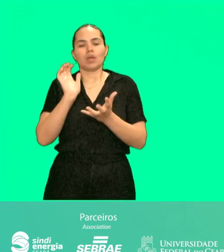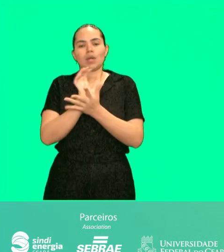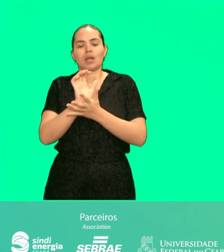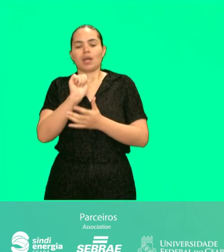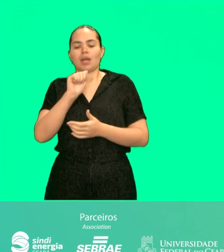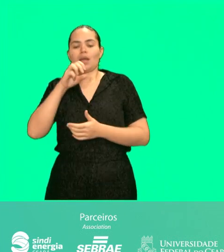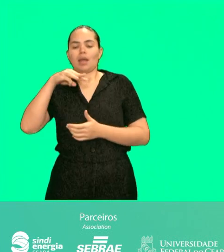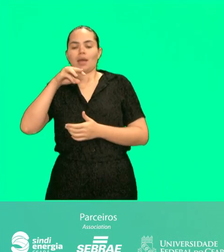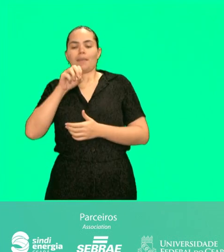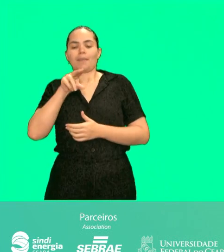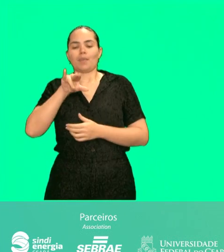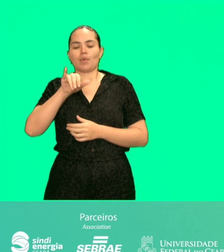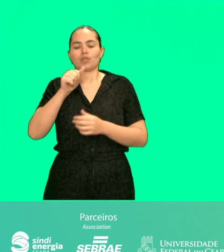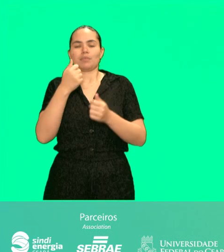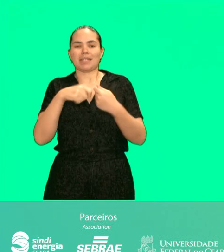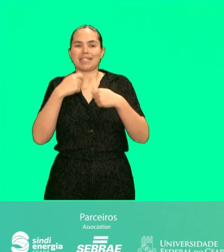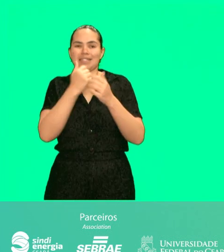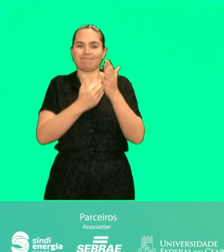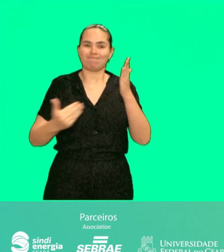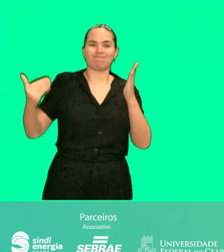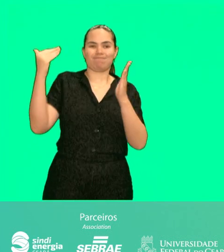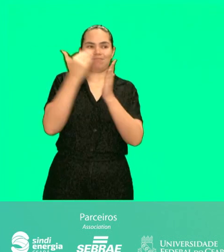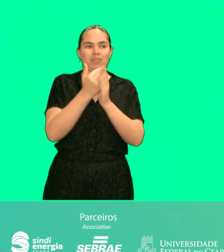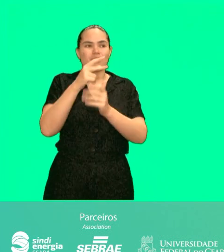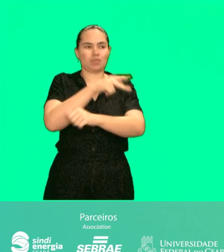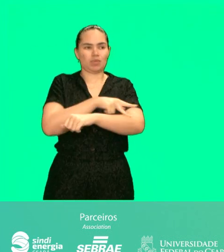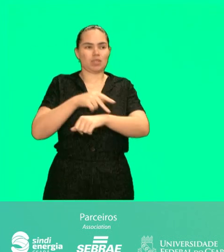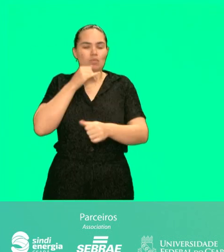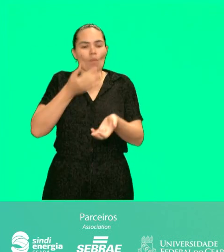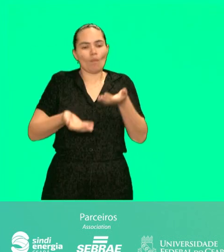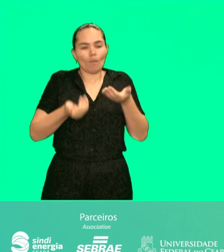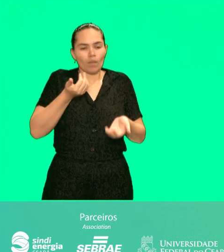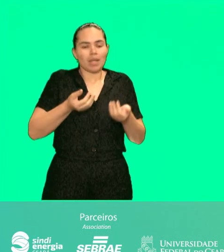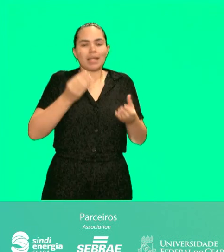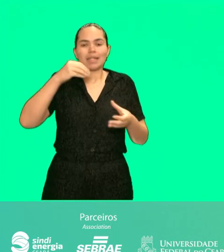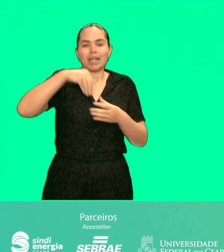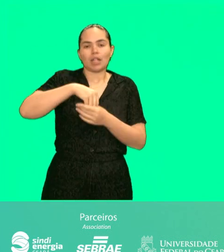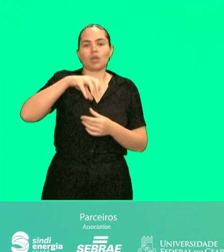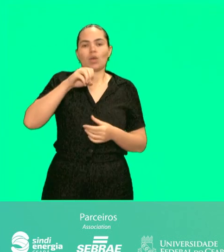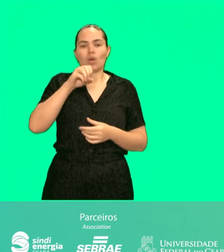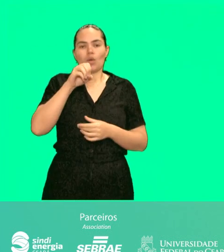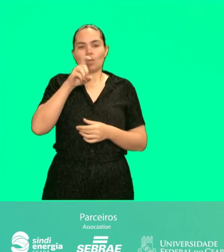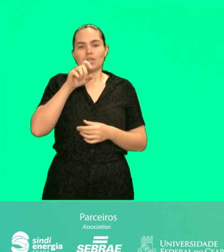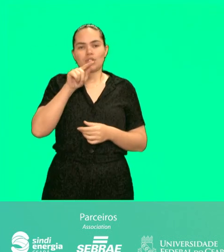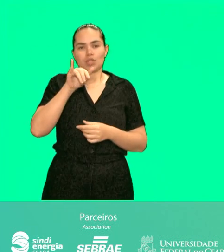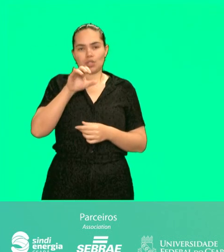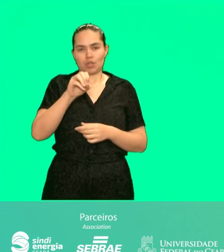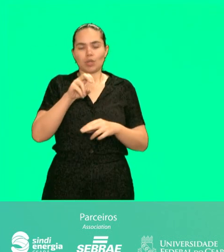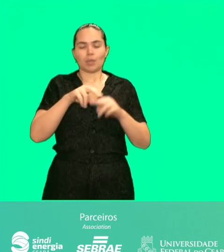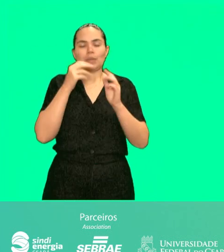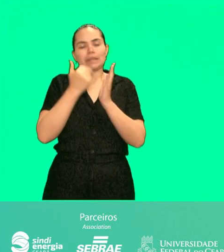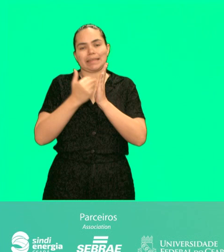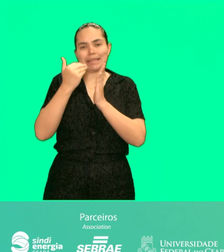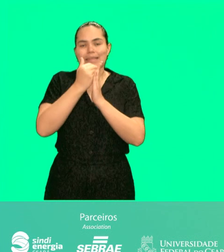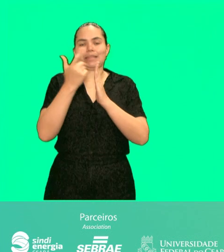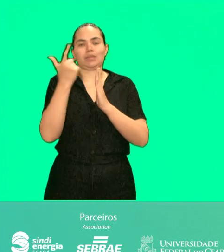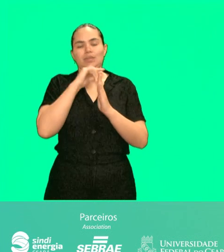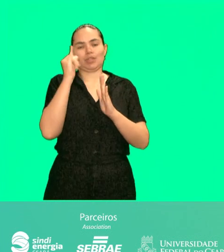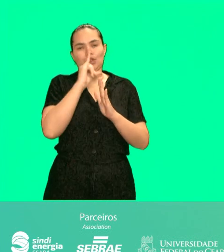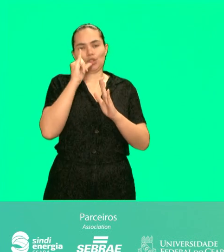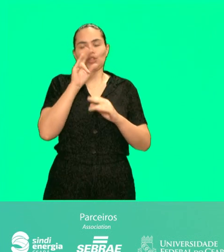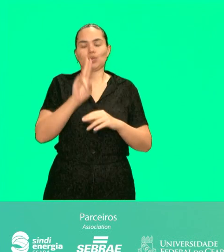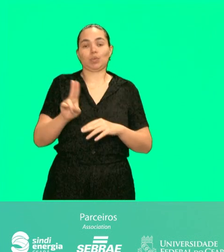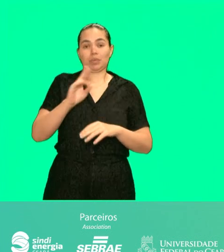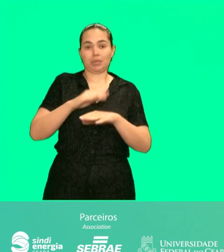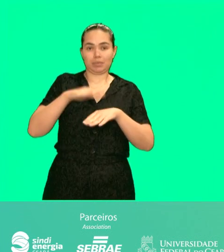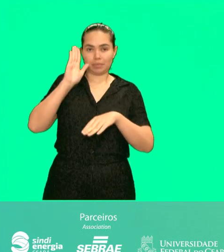você tem que ammonia, for example. aumentar You essa need to pureza, increase this tirar um pouquinho purity de to take oxigênio out dali, oxygen né? Isso residues, vai consumir um pouco and de it will energia elétrica. consume a E além little de bit ter